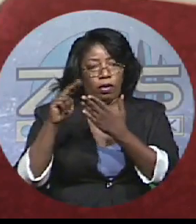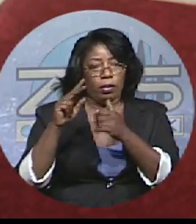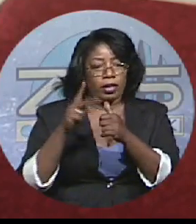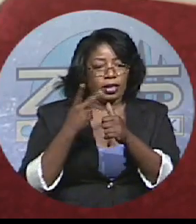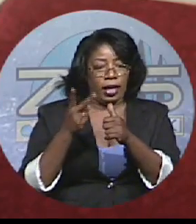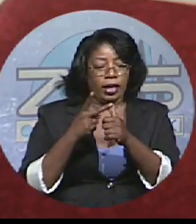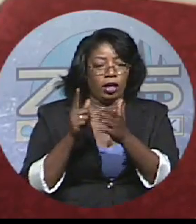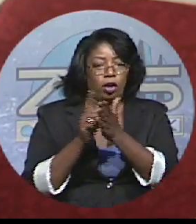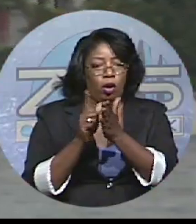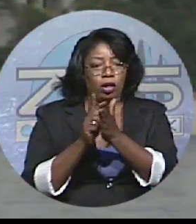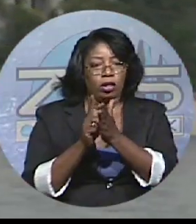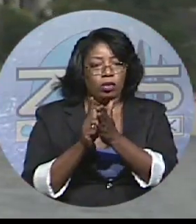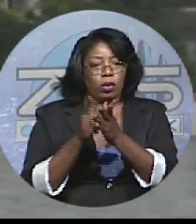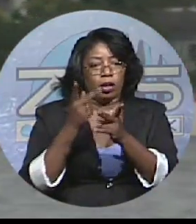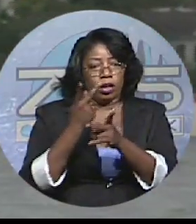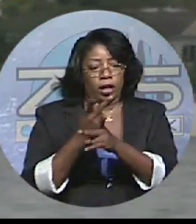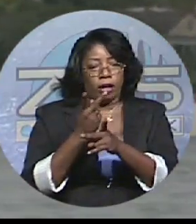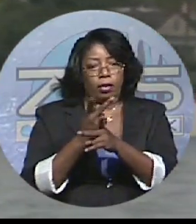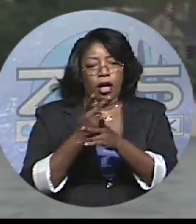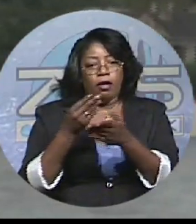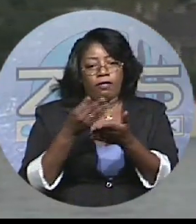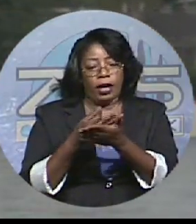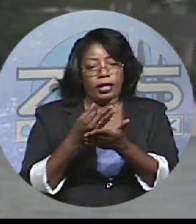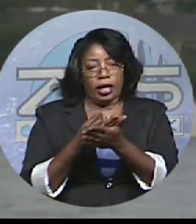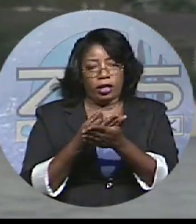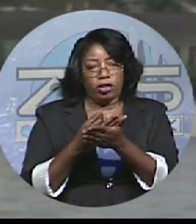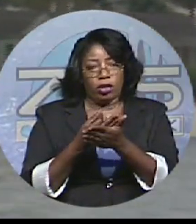the liquidator will retain financial control of the